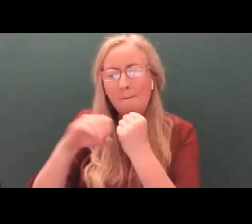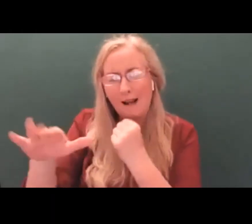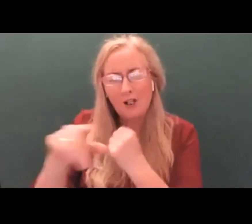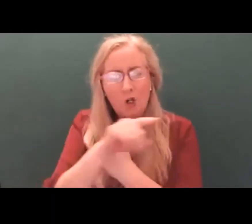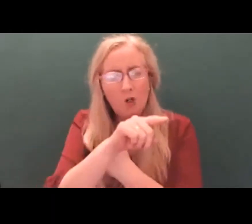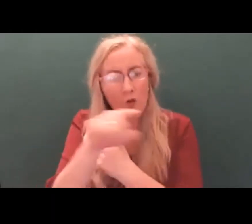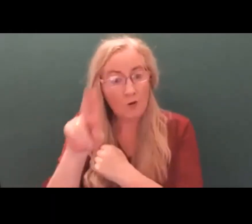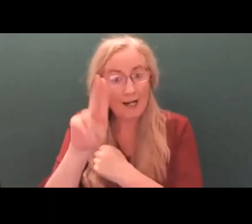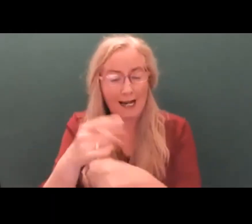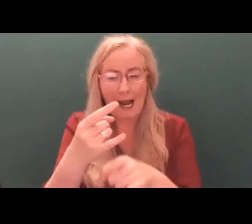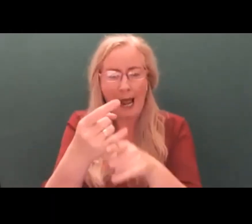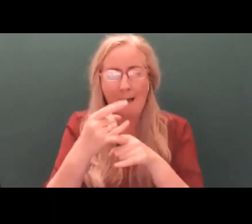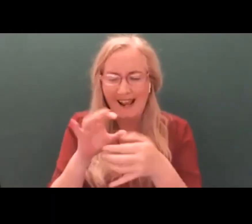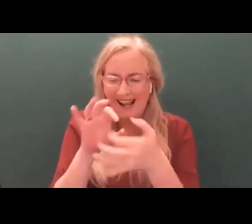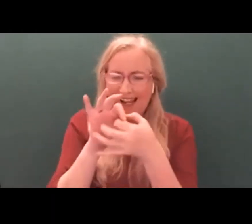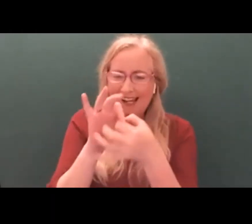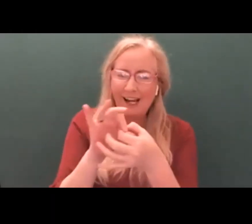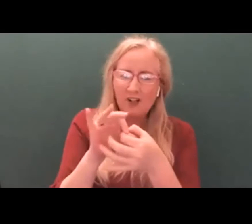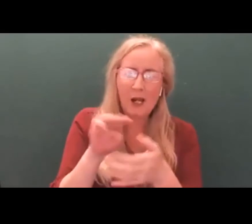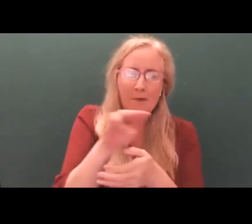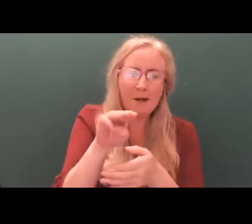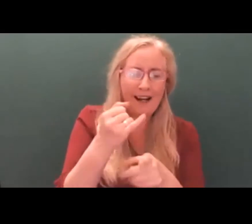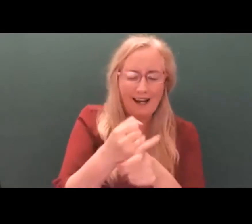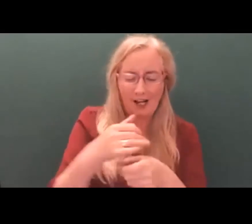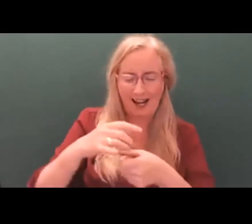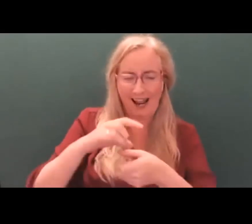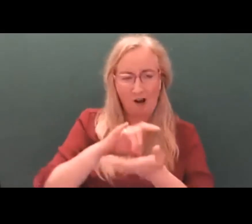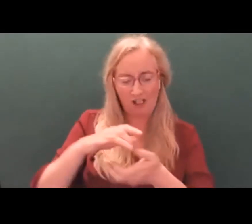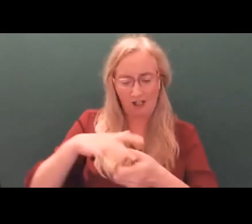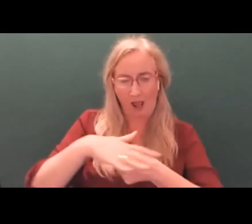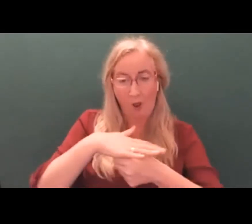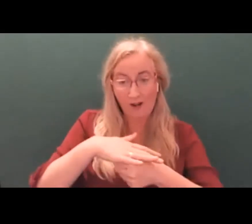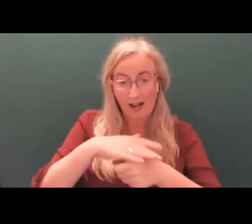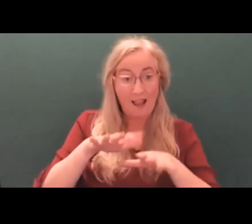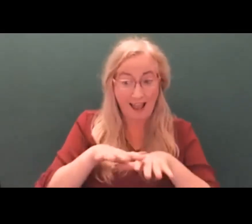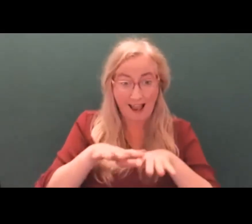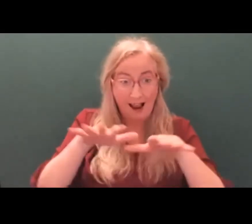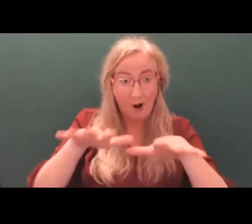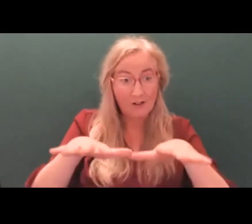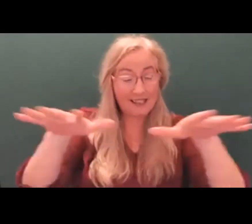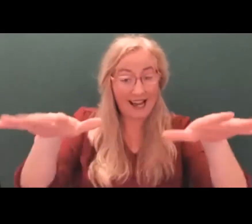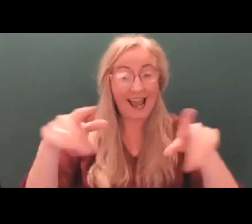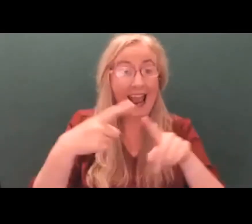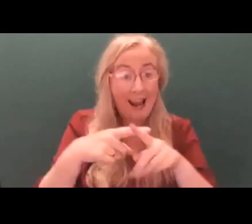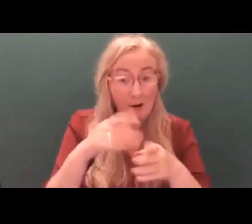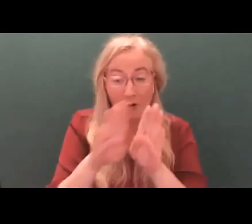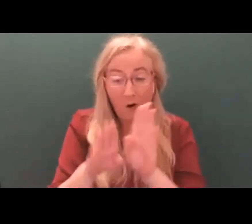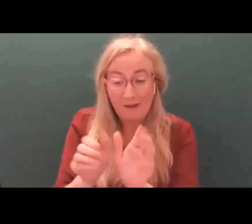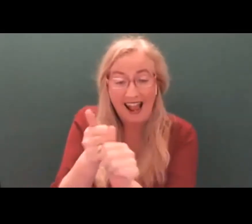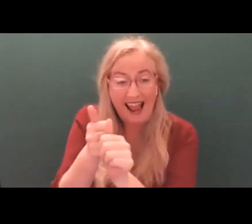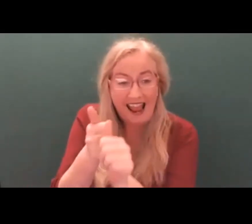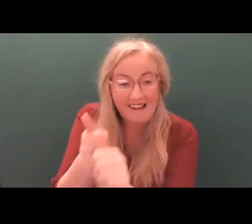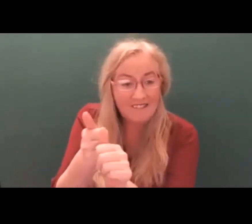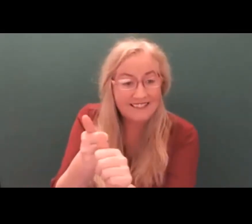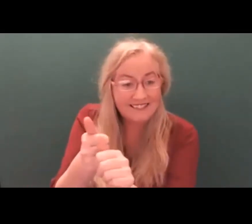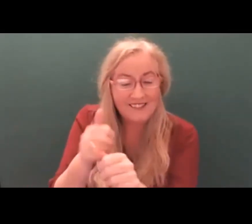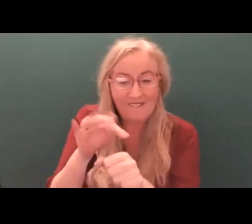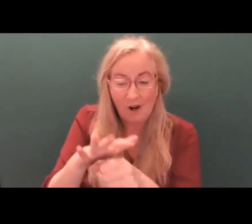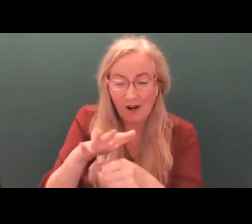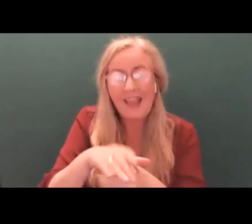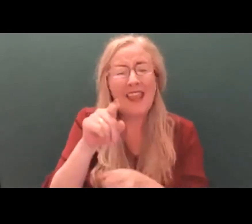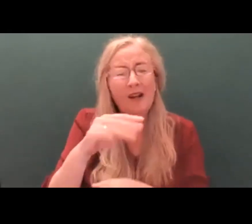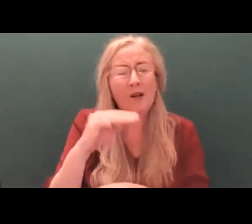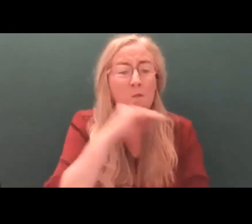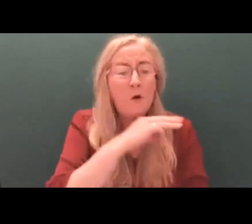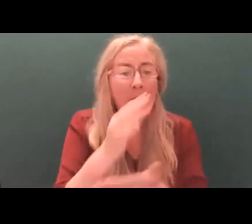help engage people with heritage locally in your area and further afield, and build advocacy for it, which I think is really important part of Heritage